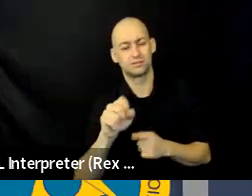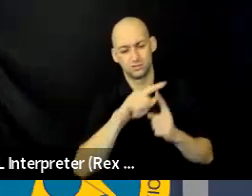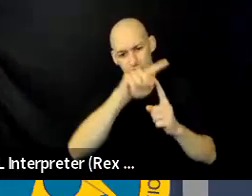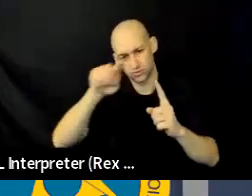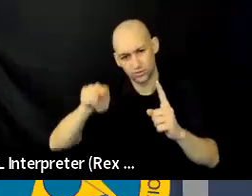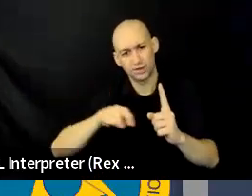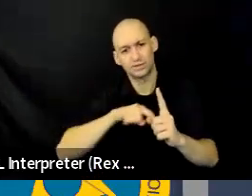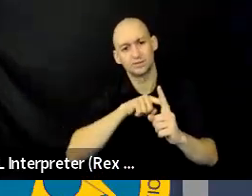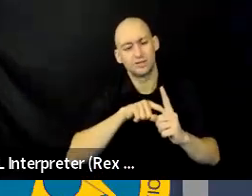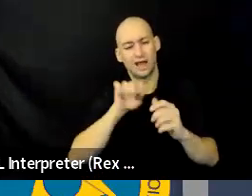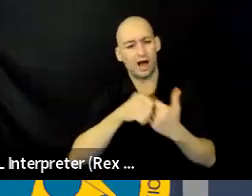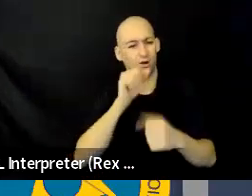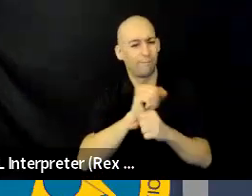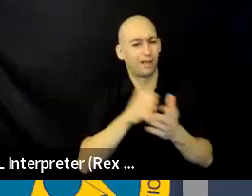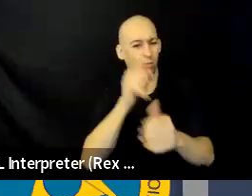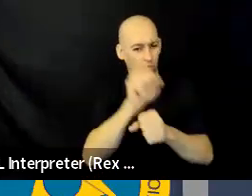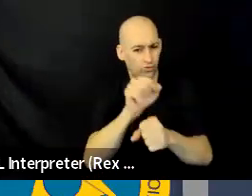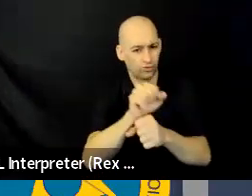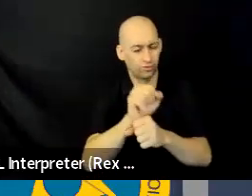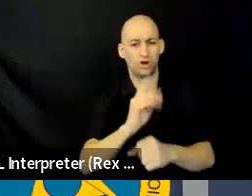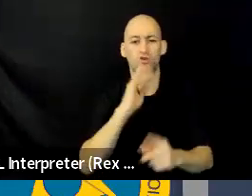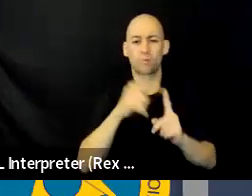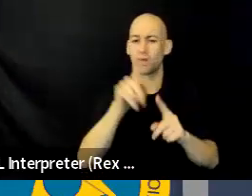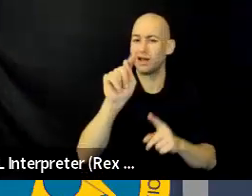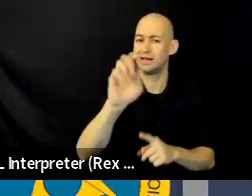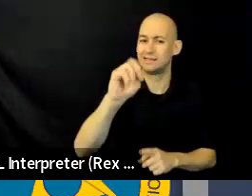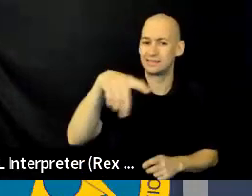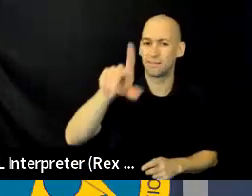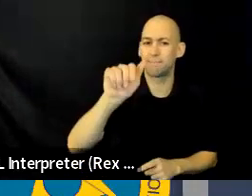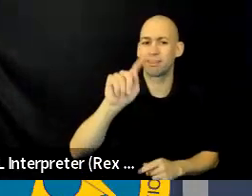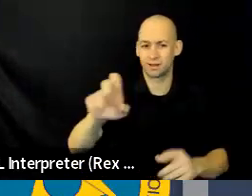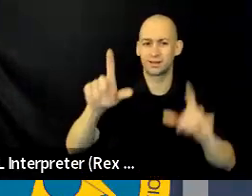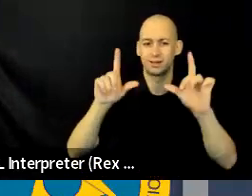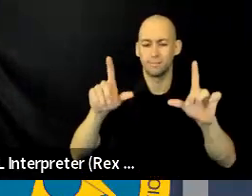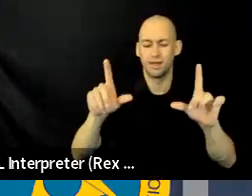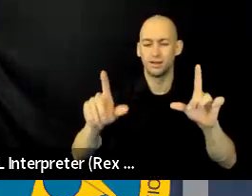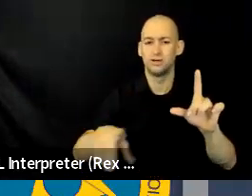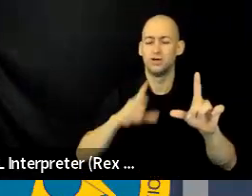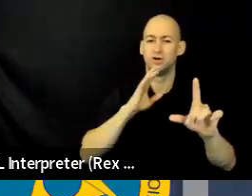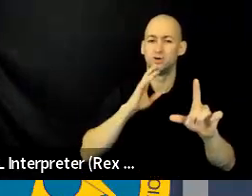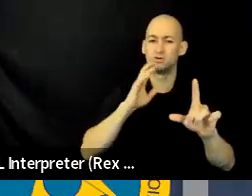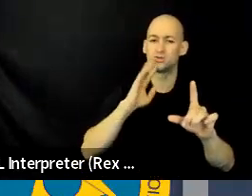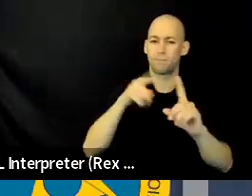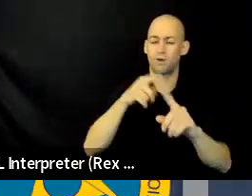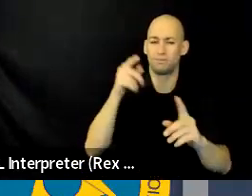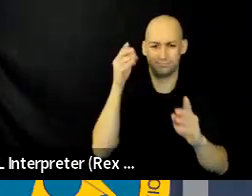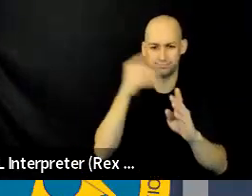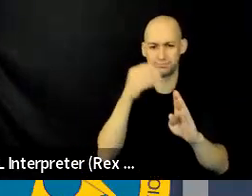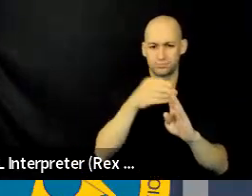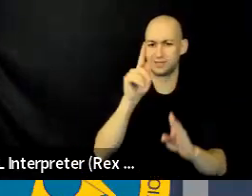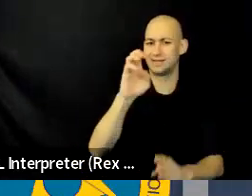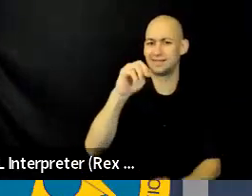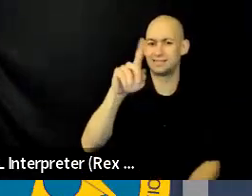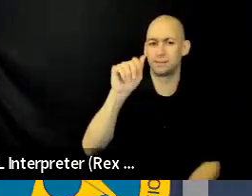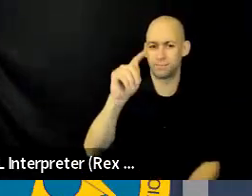RON work? Really talk about that template, how that Yeah, works. more specific to the truck turning template, what